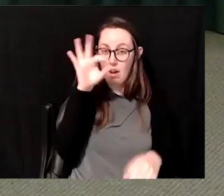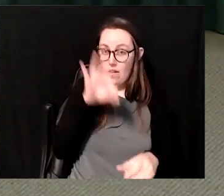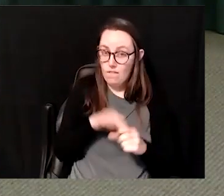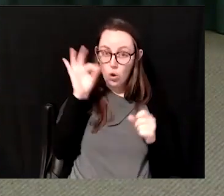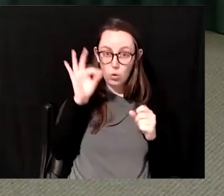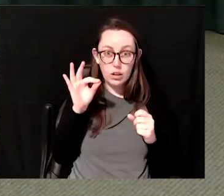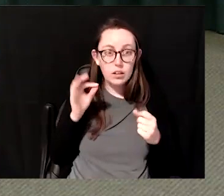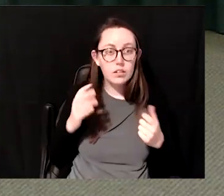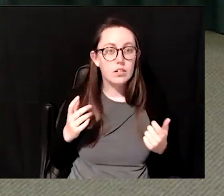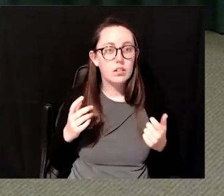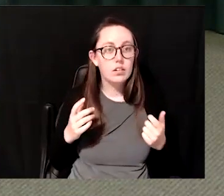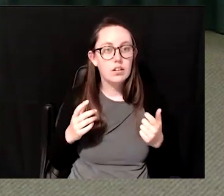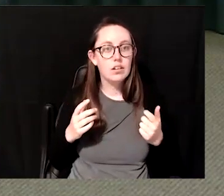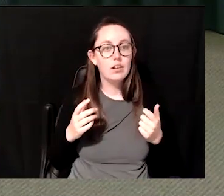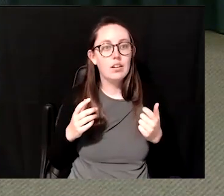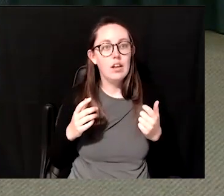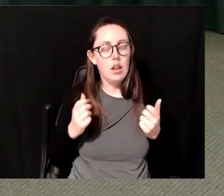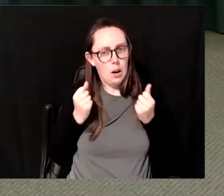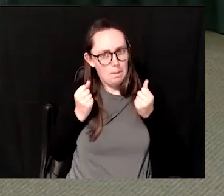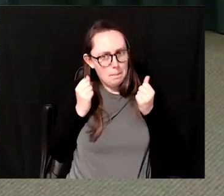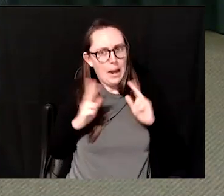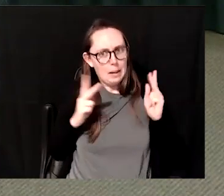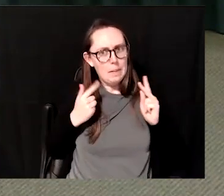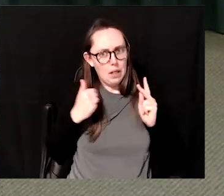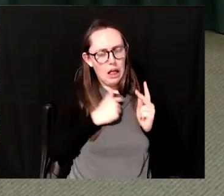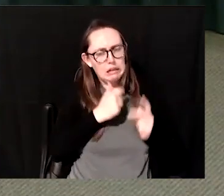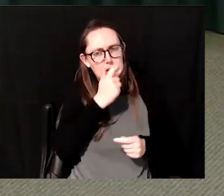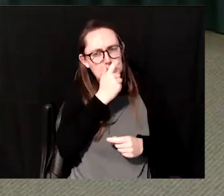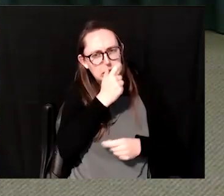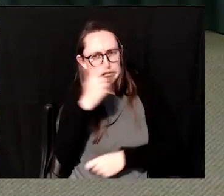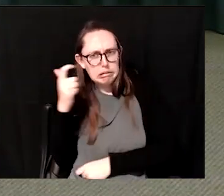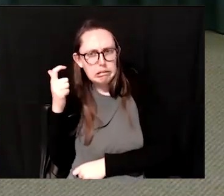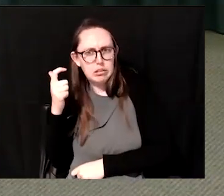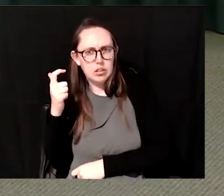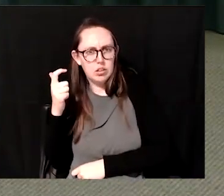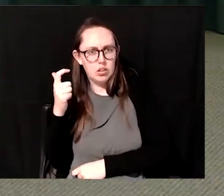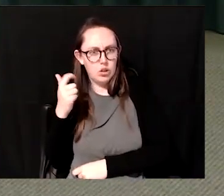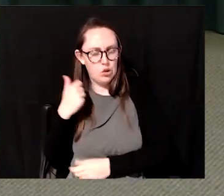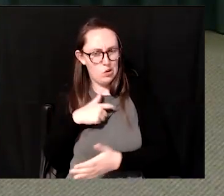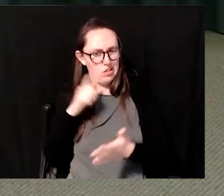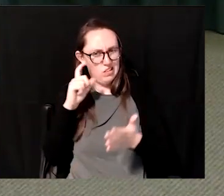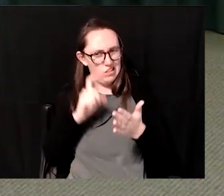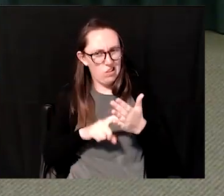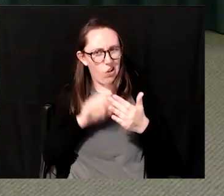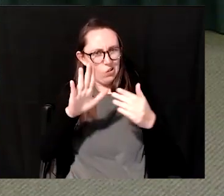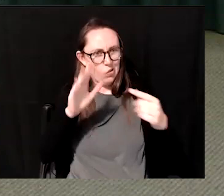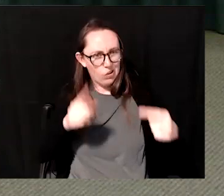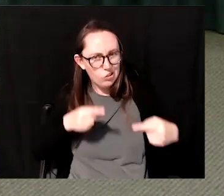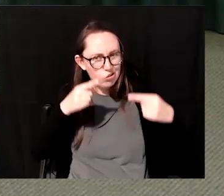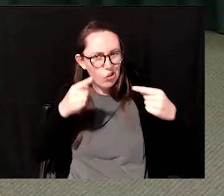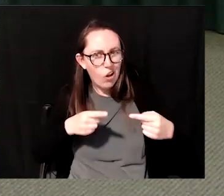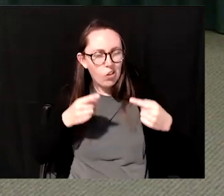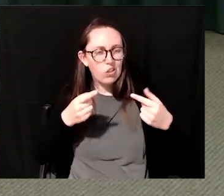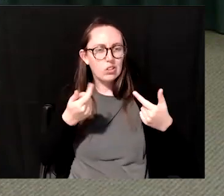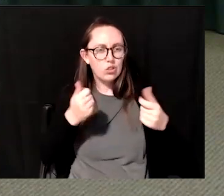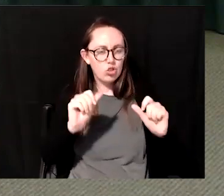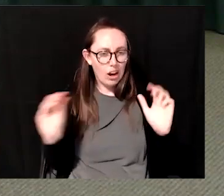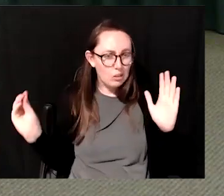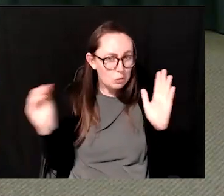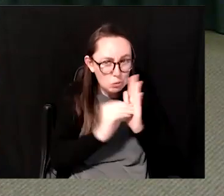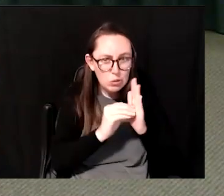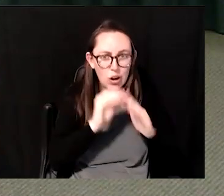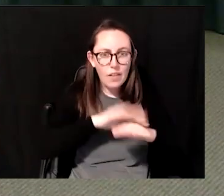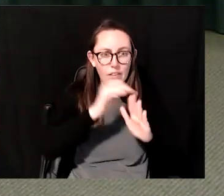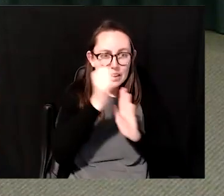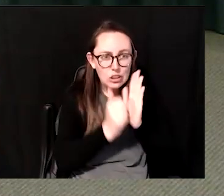watching this very closely have seen the struggles you have been through trying to get this back on the agenda after two